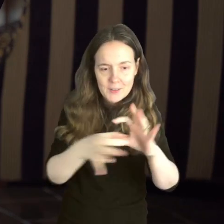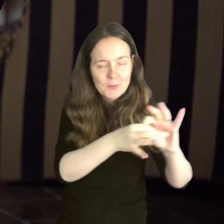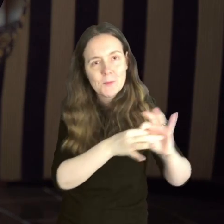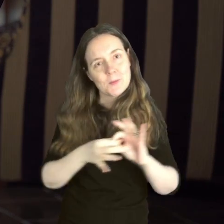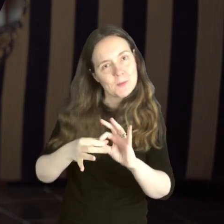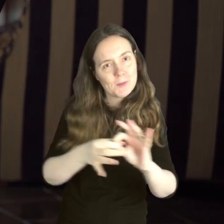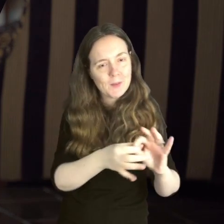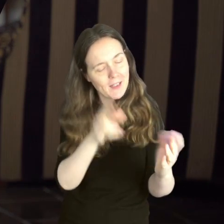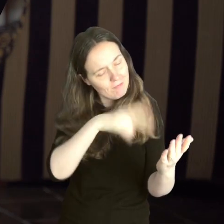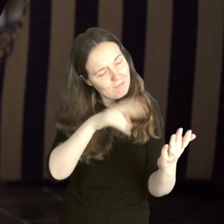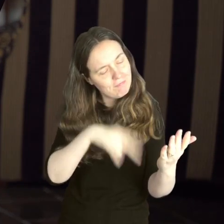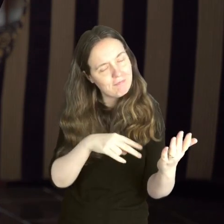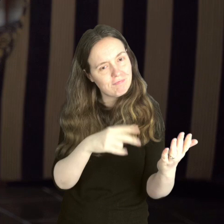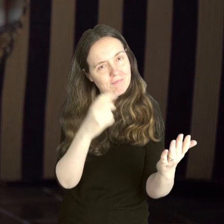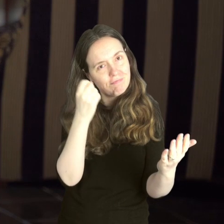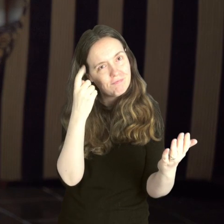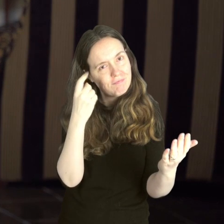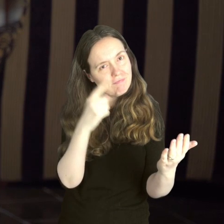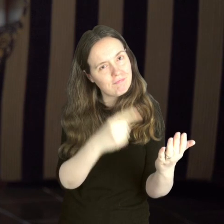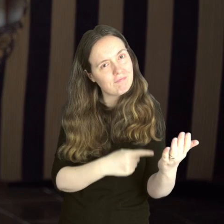together.